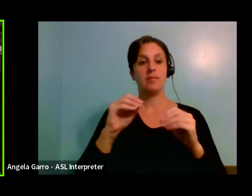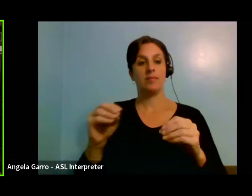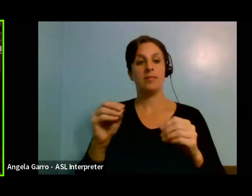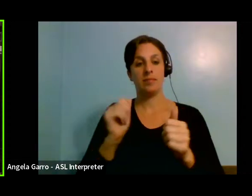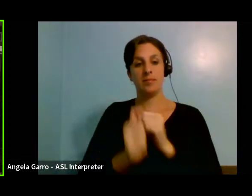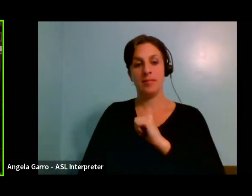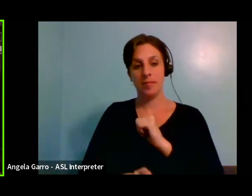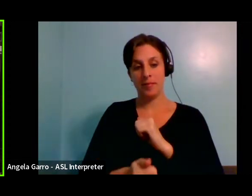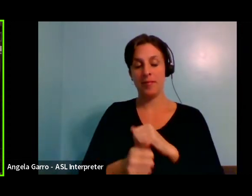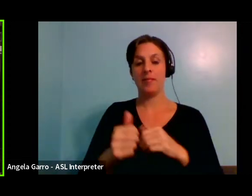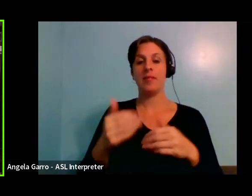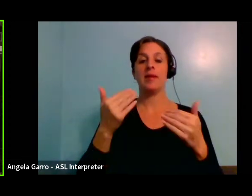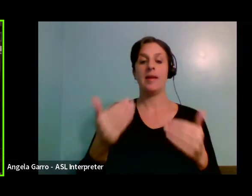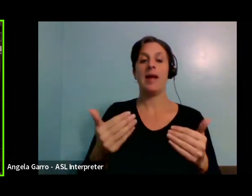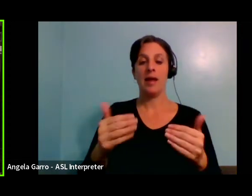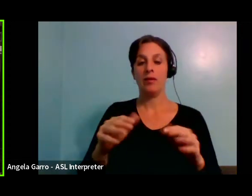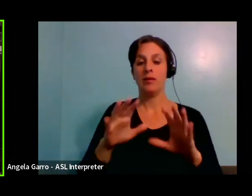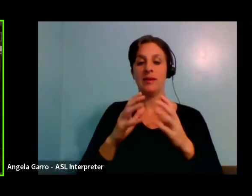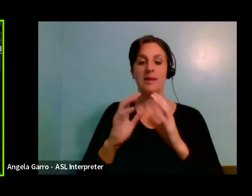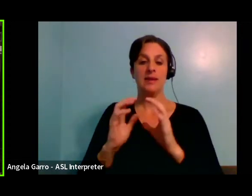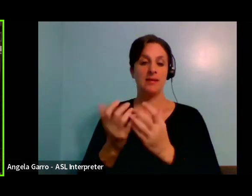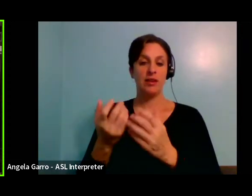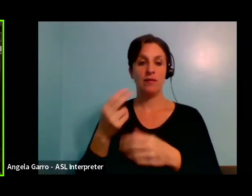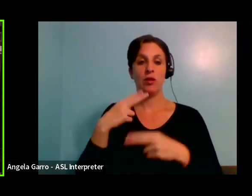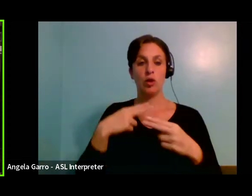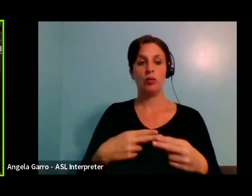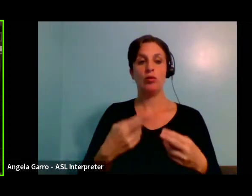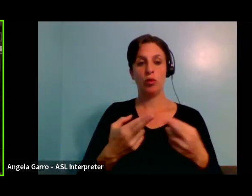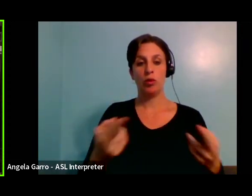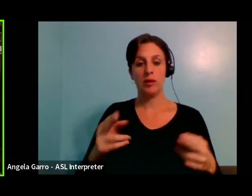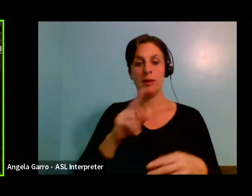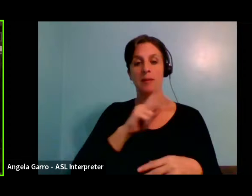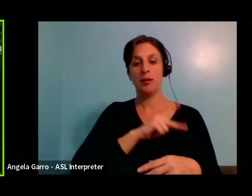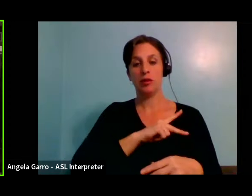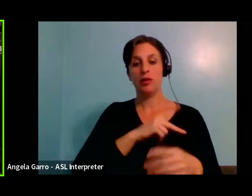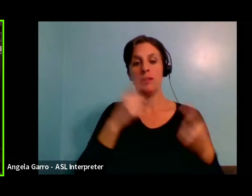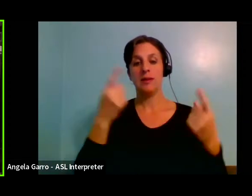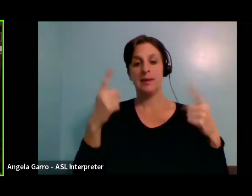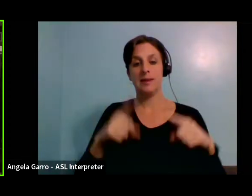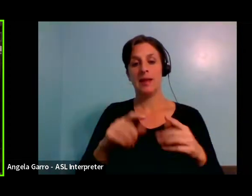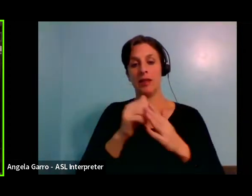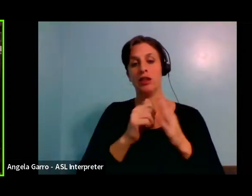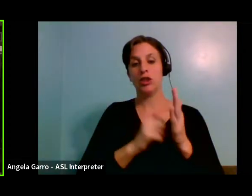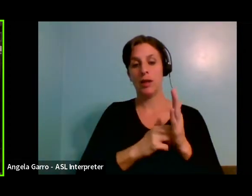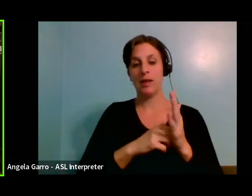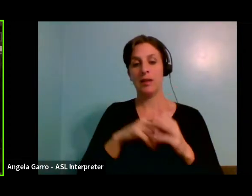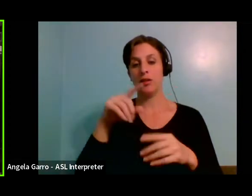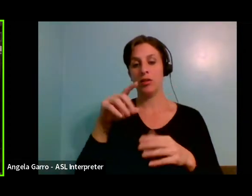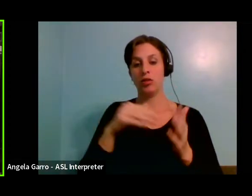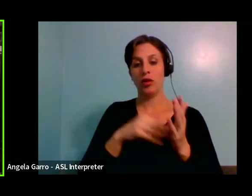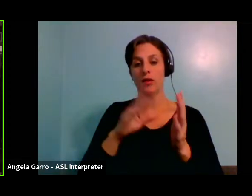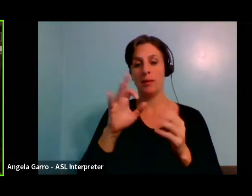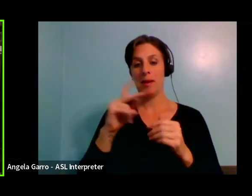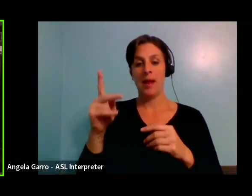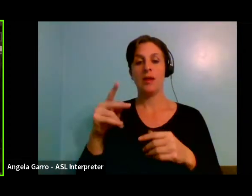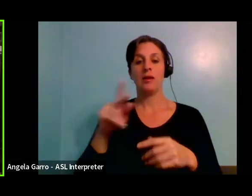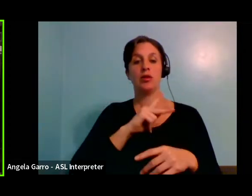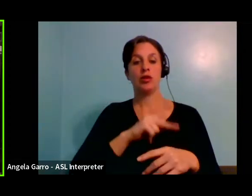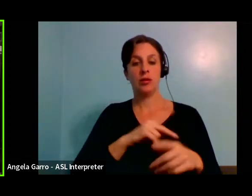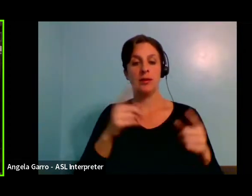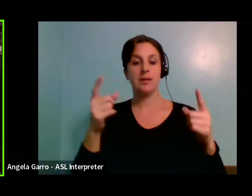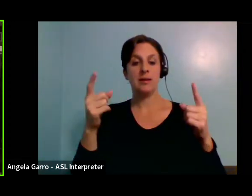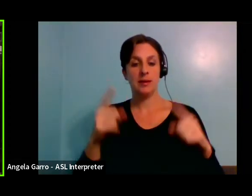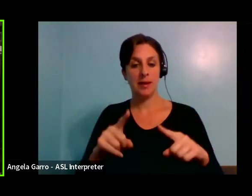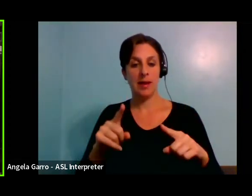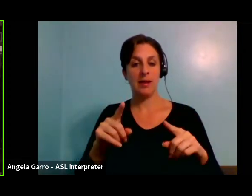Okay, going on to Division of Human Resources, Personnel Consent Agenda, Dr. Black. Personnel consent has the personnel